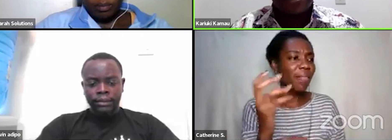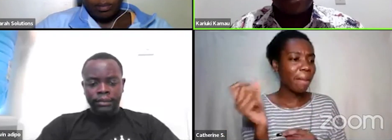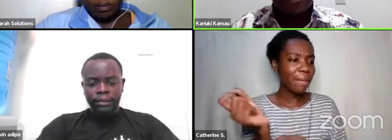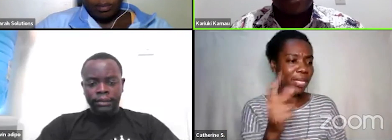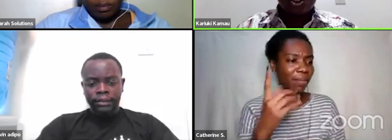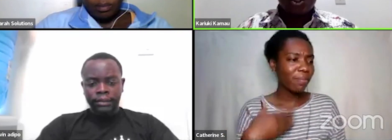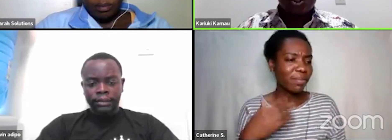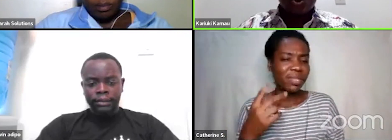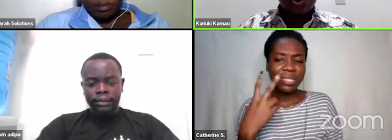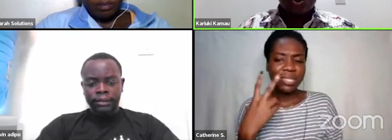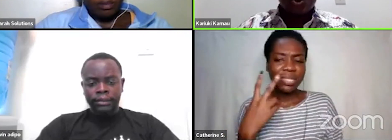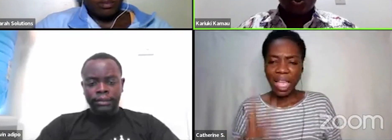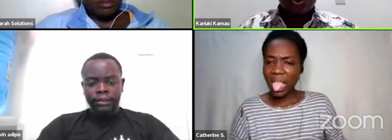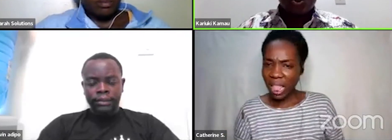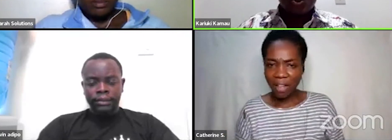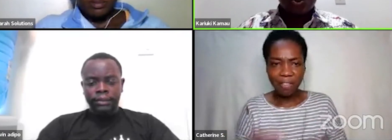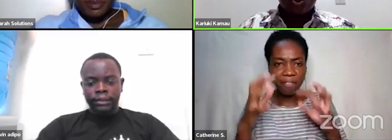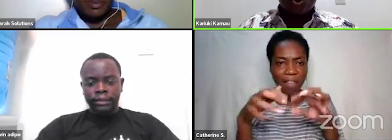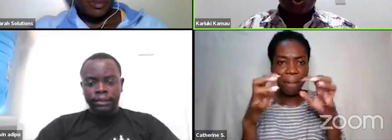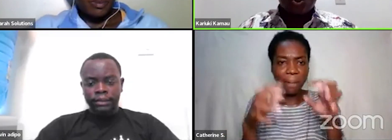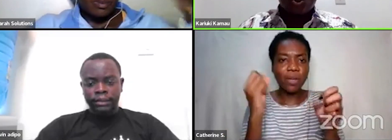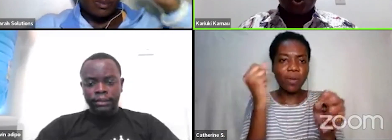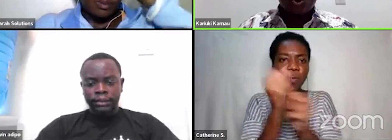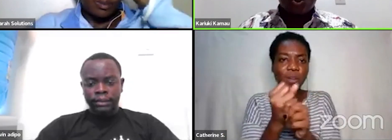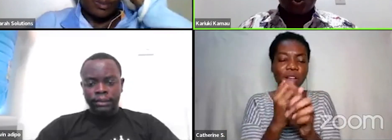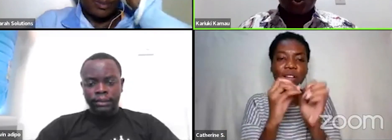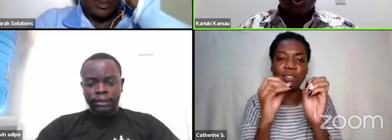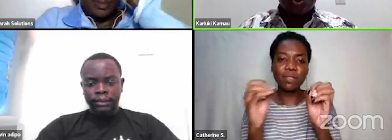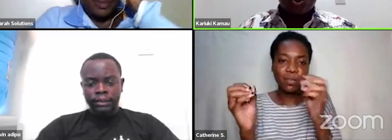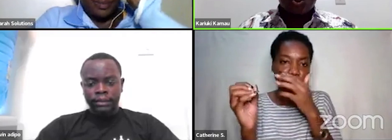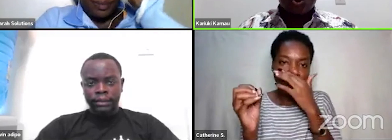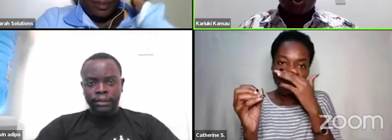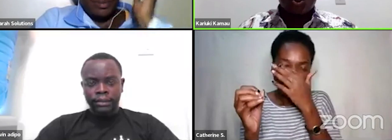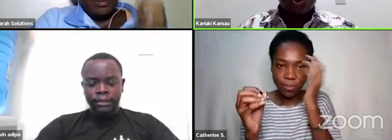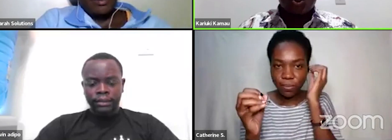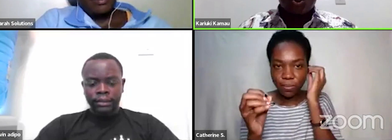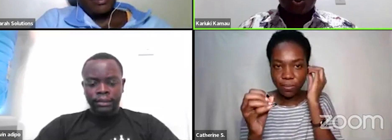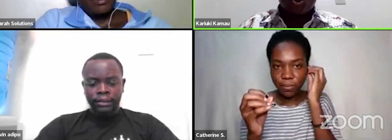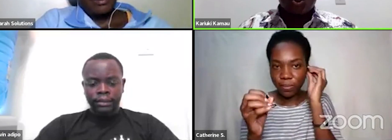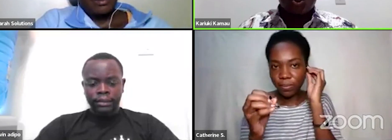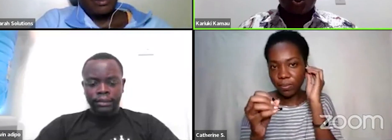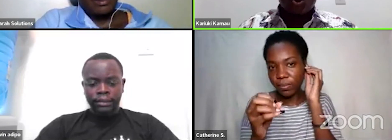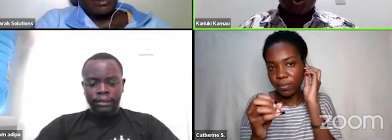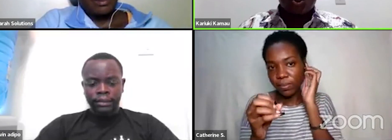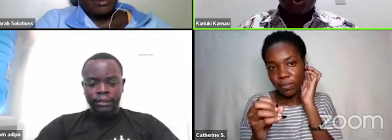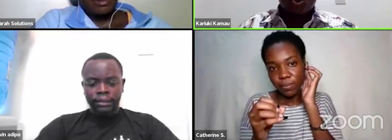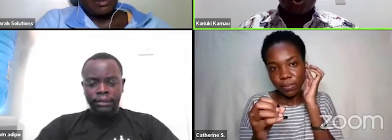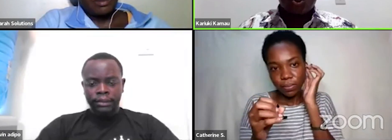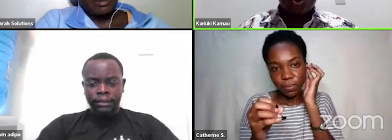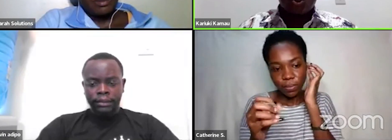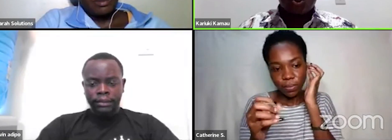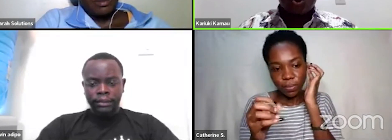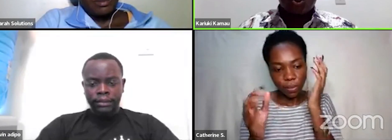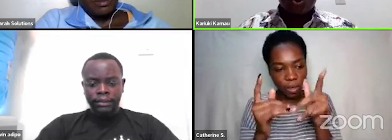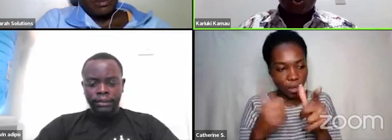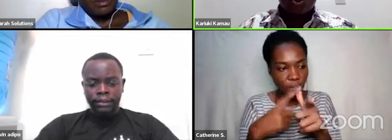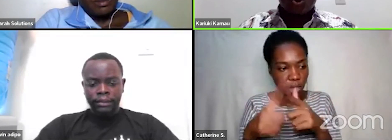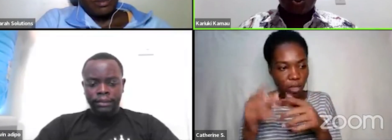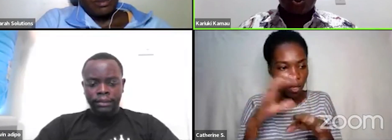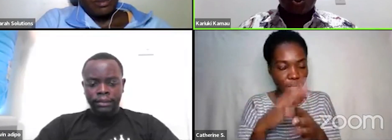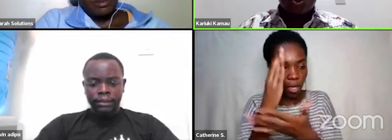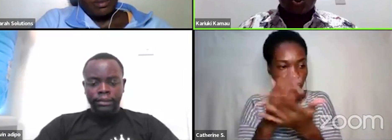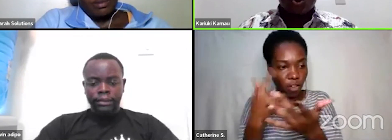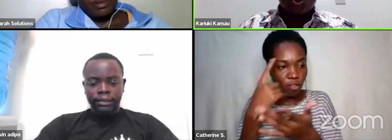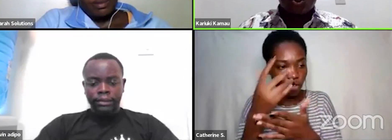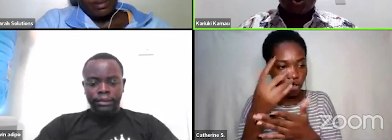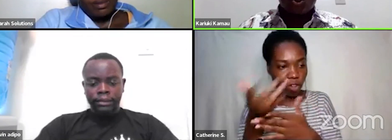is not working, after putting all my capital in a farming project and got half of the return of the